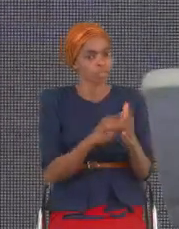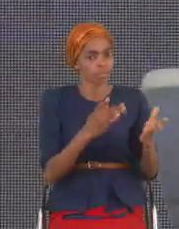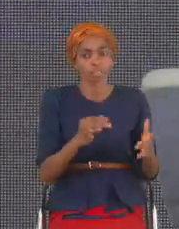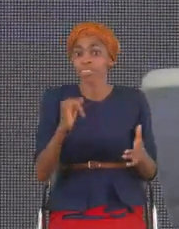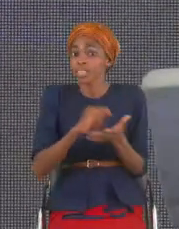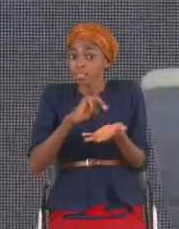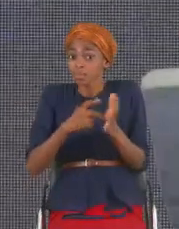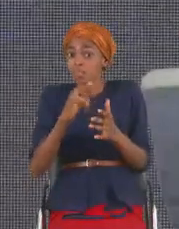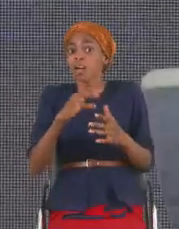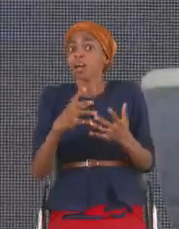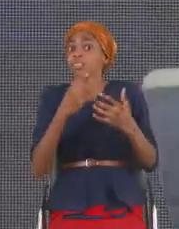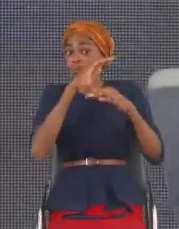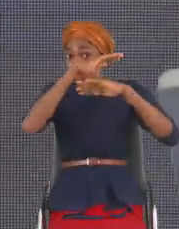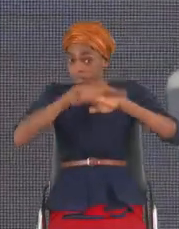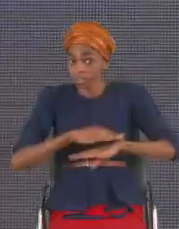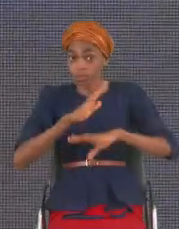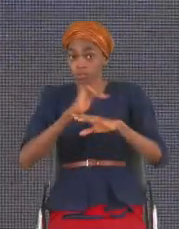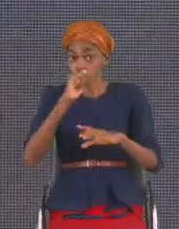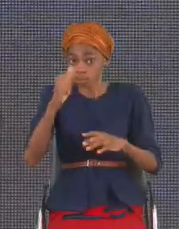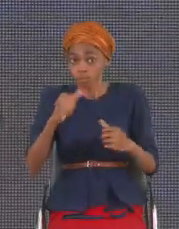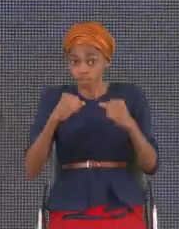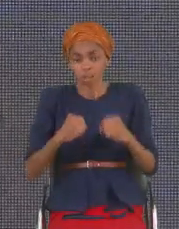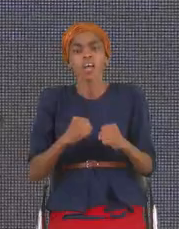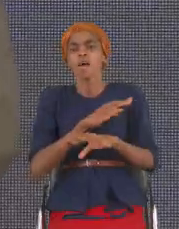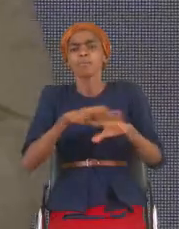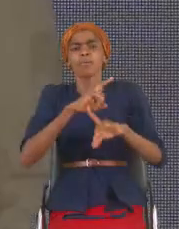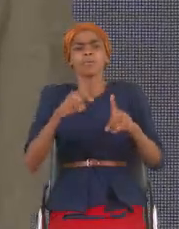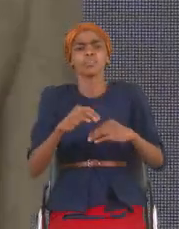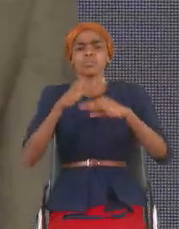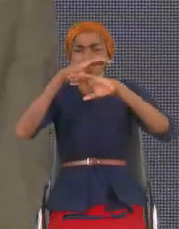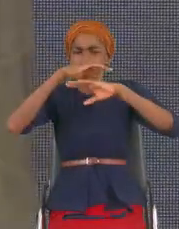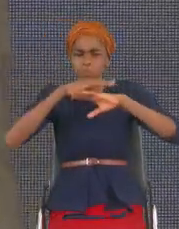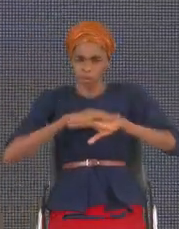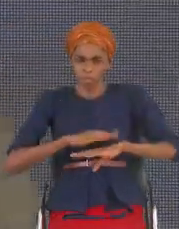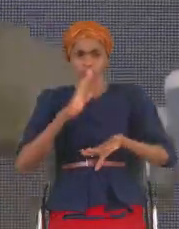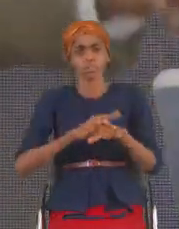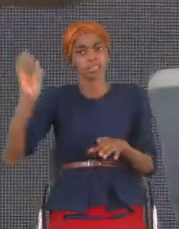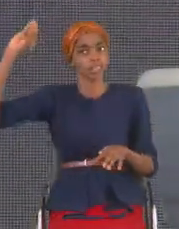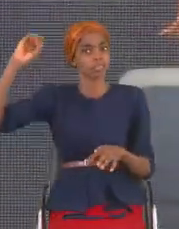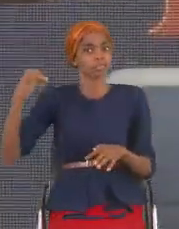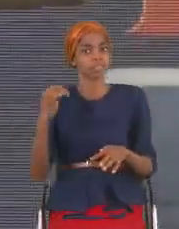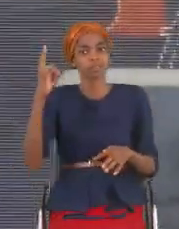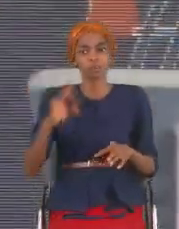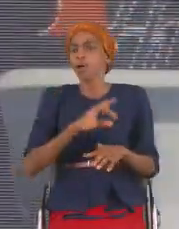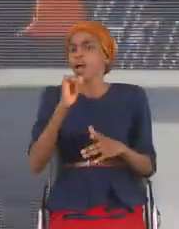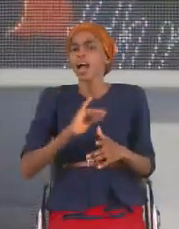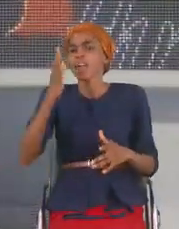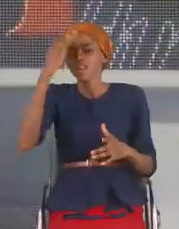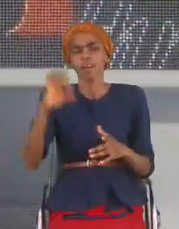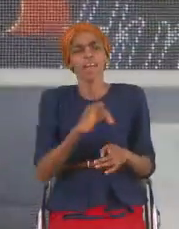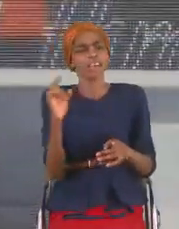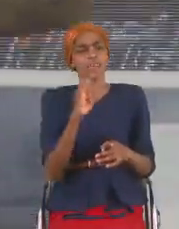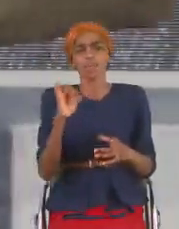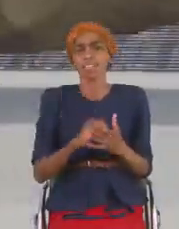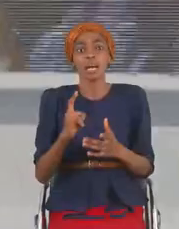my own strength. When I depend on the grace of God, I know anywhere the plan of